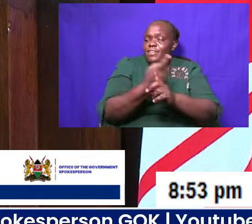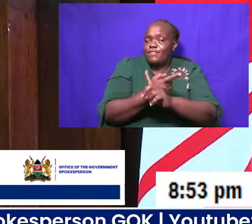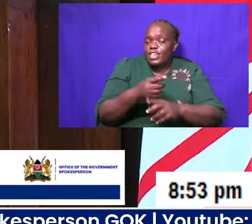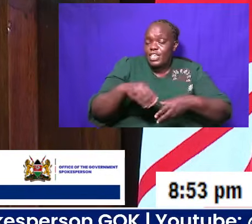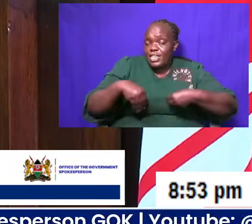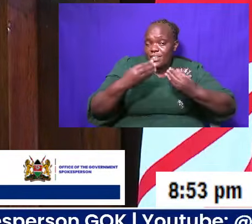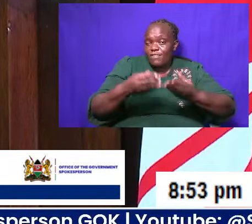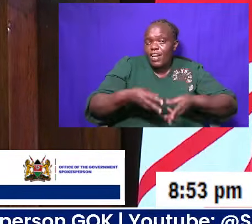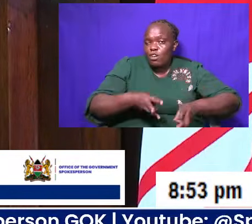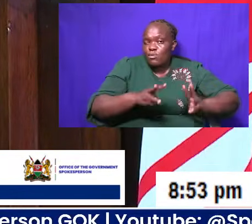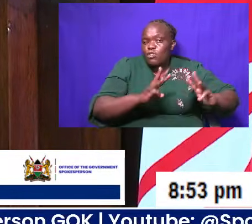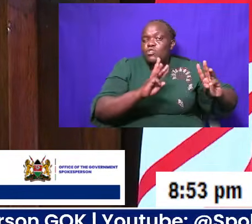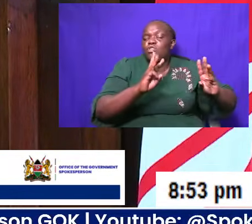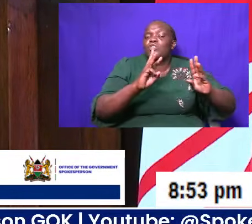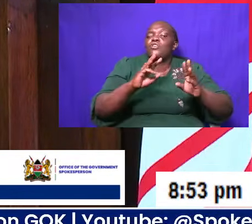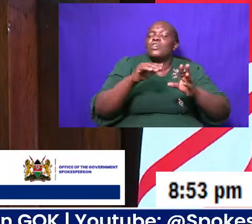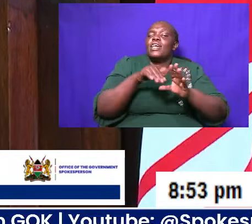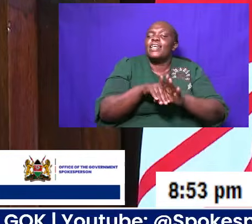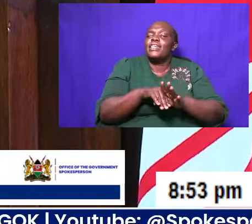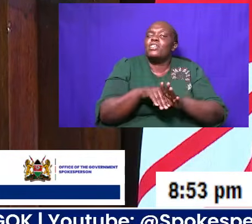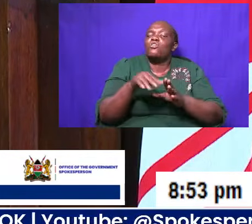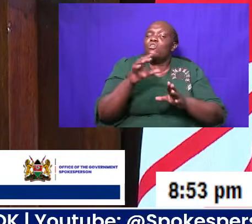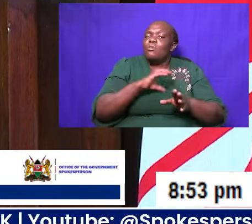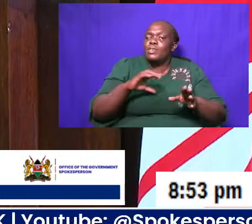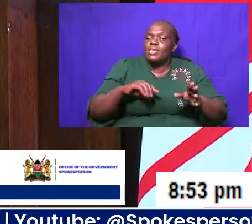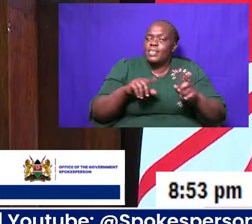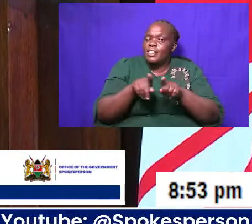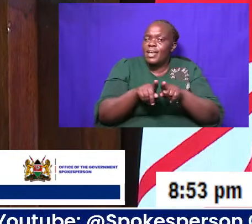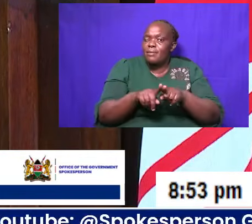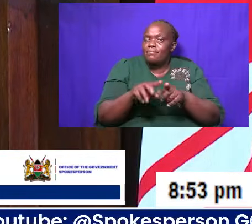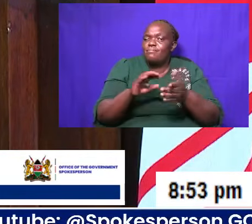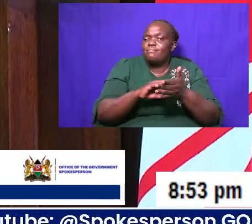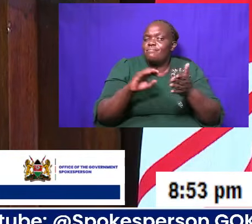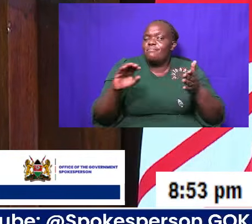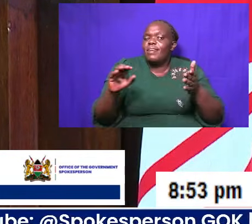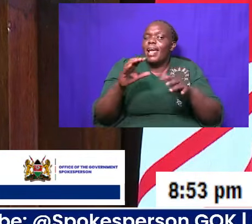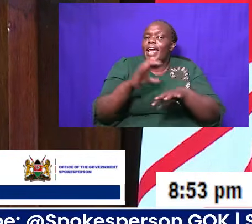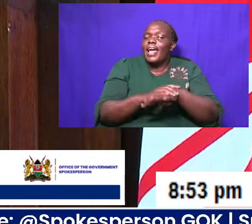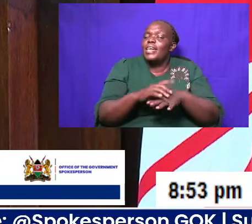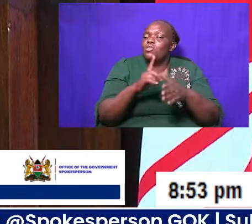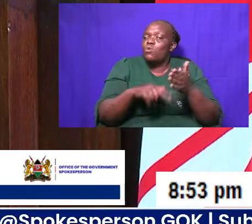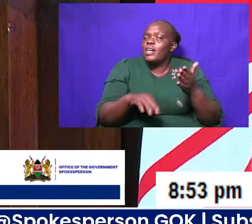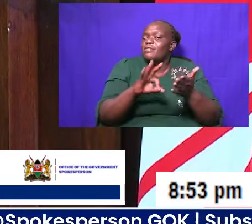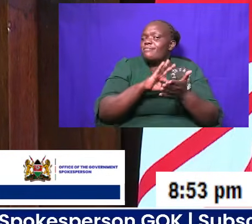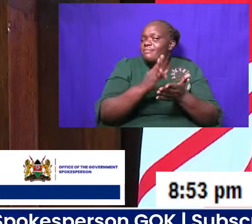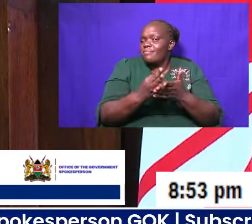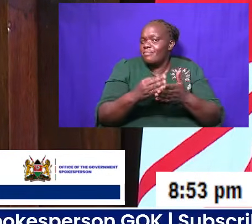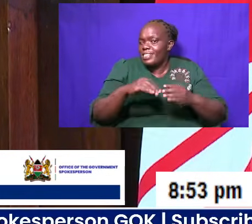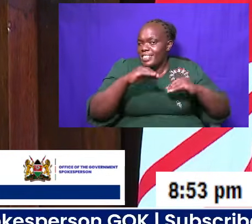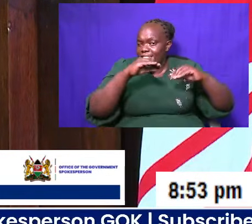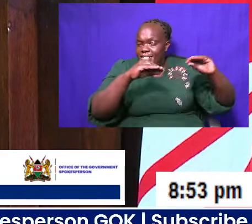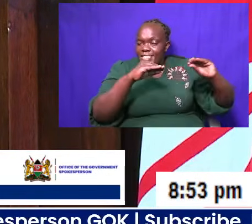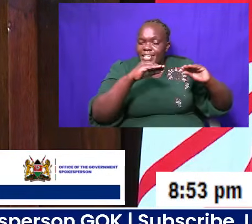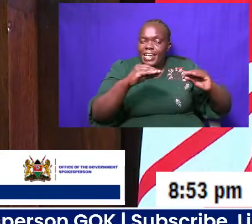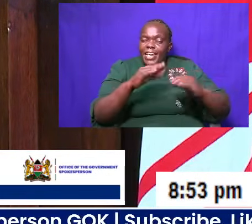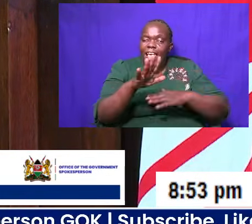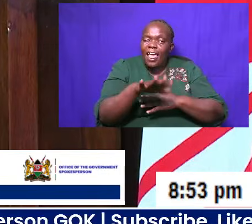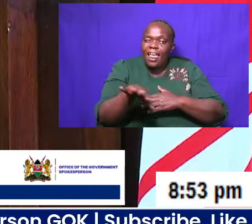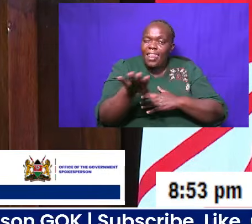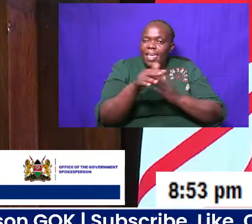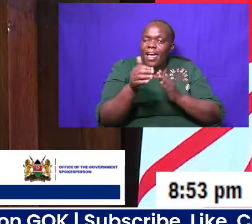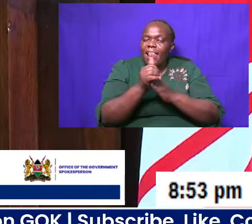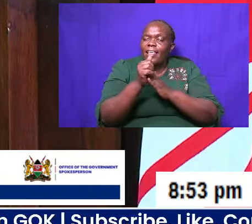opportunity to come to the commission and discuss. And also we get facilitators for them who talk, who train them on matters of